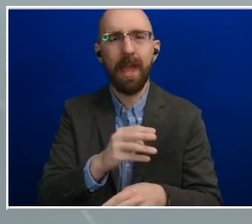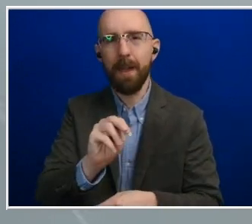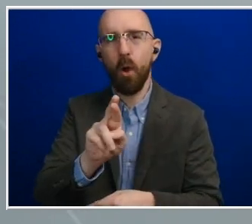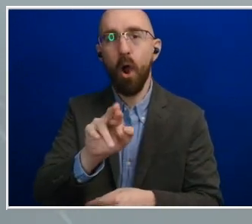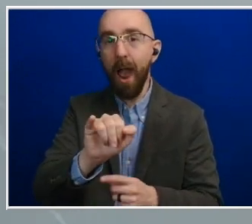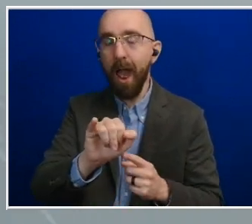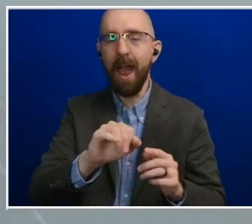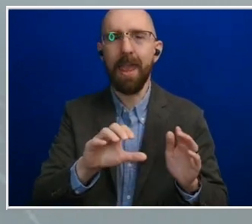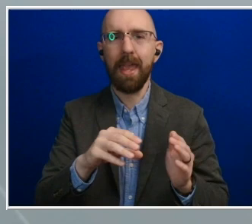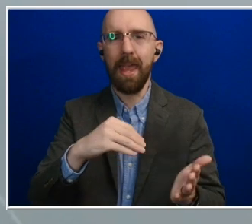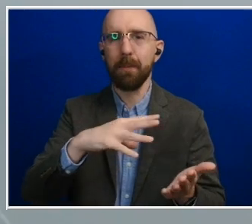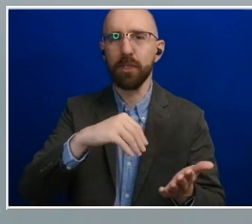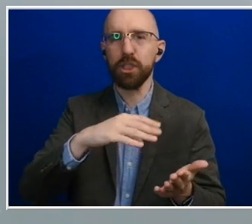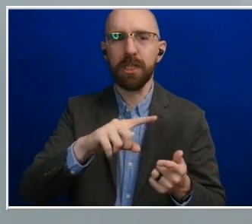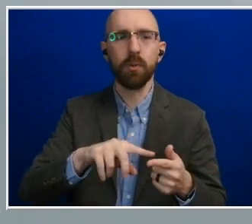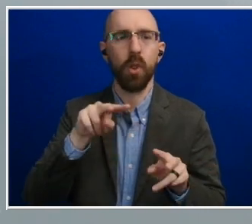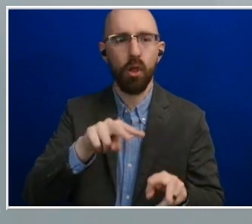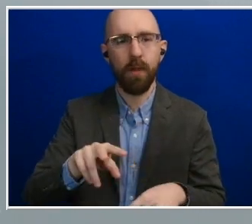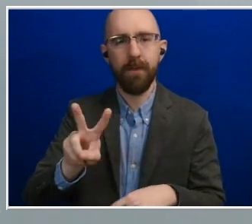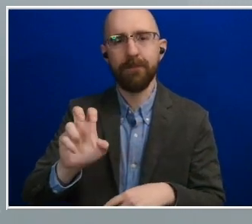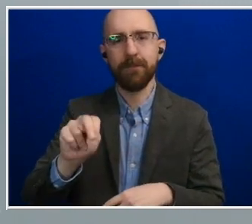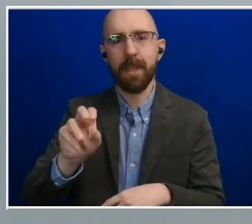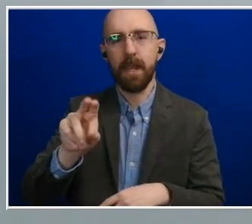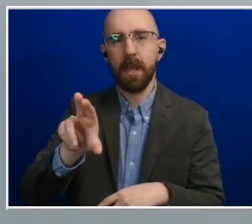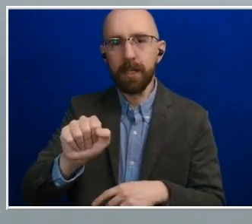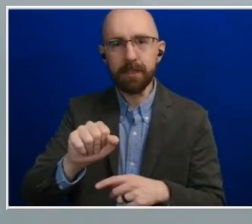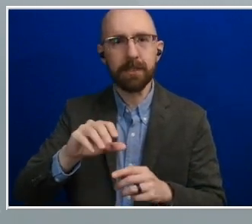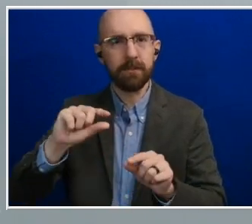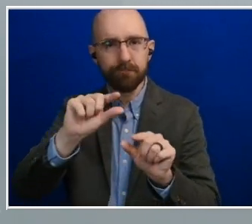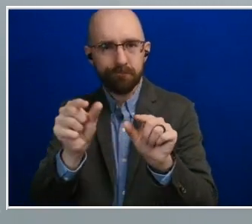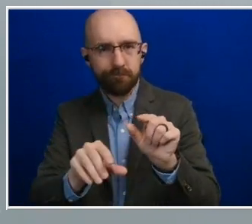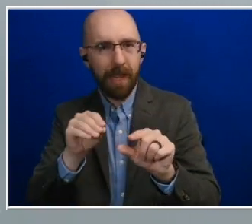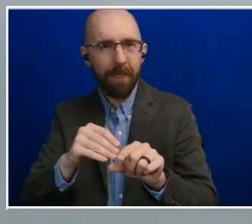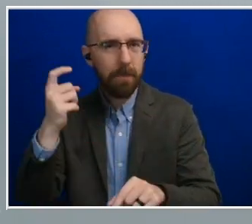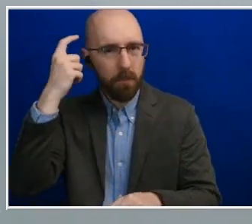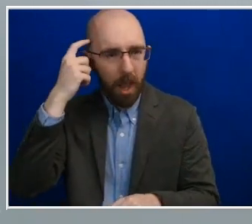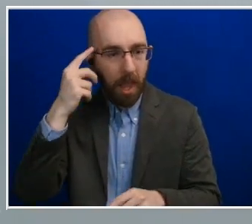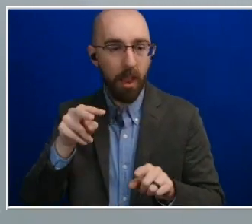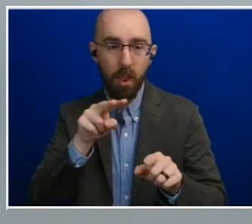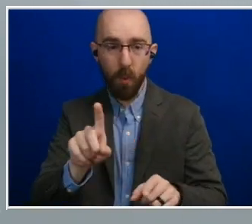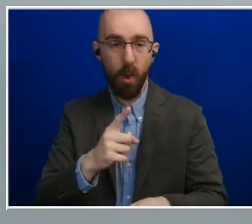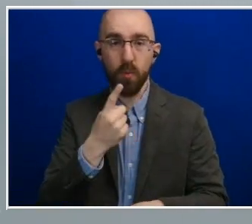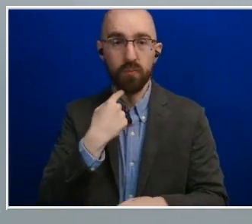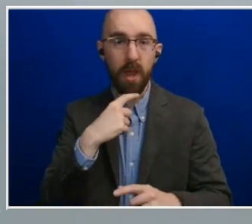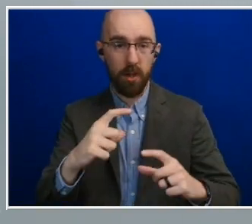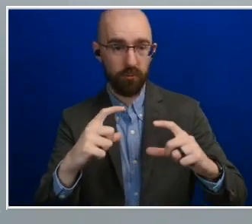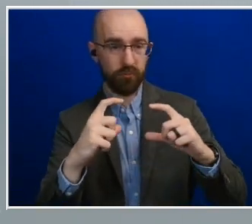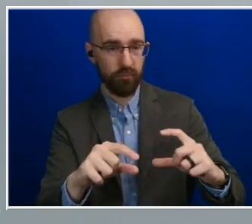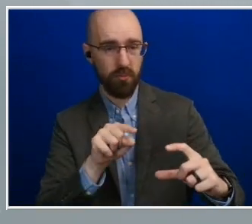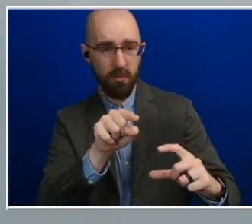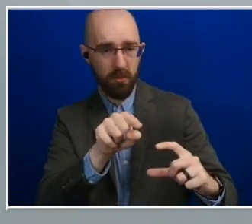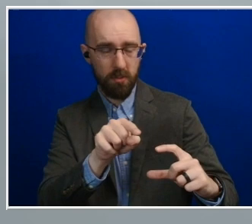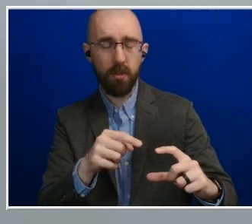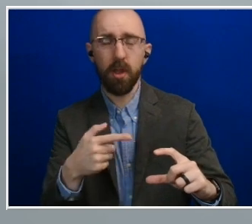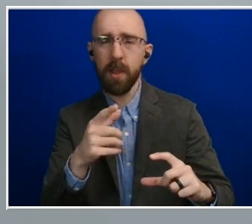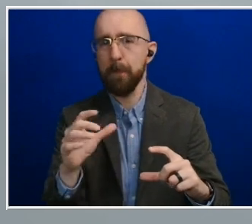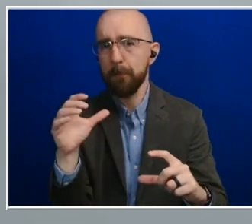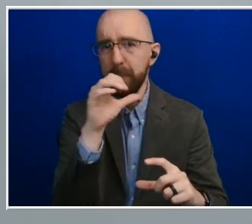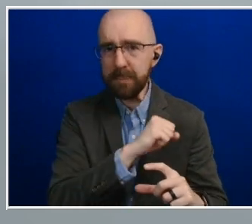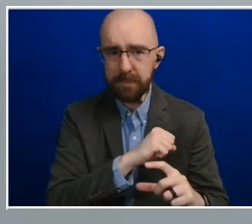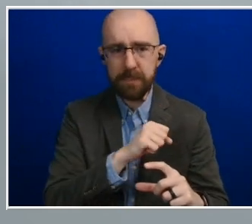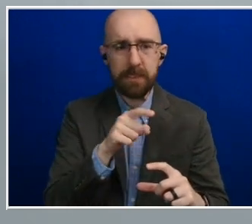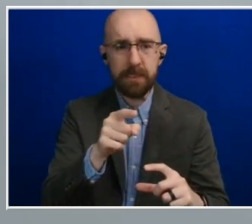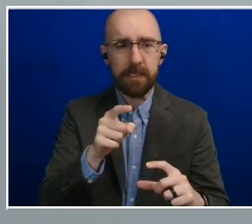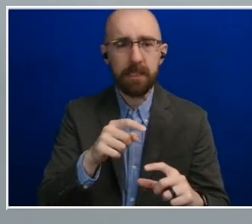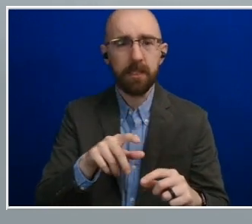the venous channels in someone's brain. And if you look at where the red circle is, she's missing the transverse